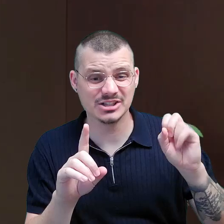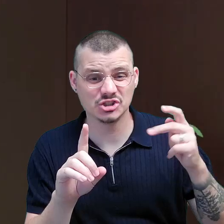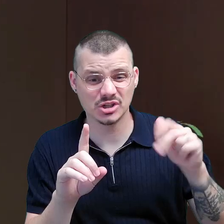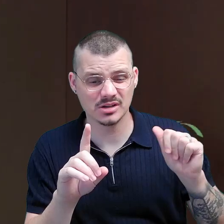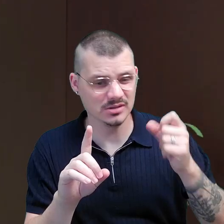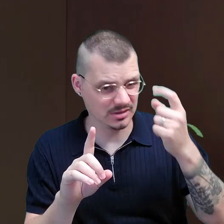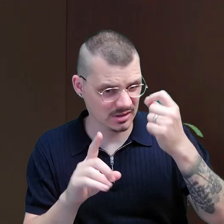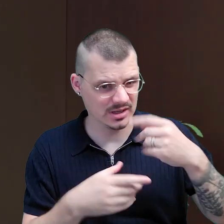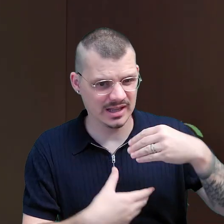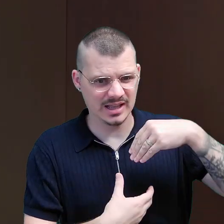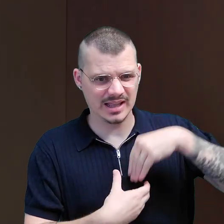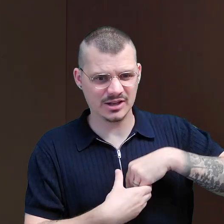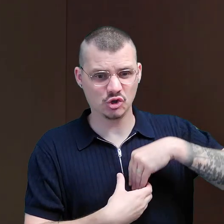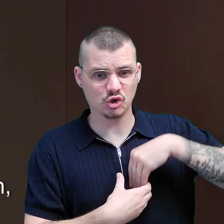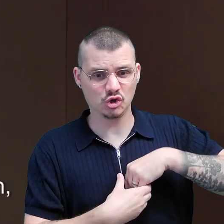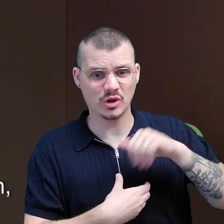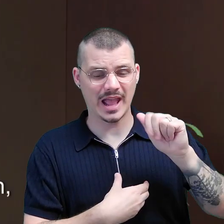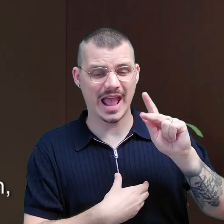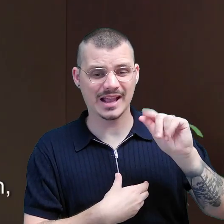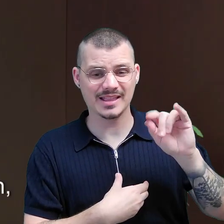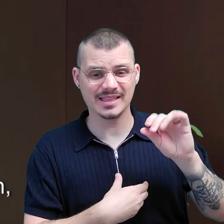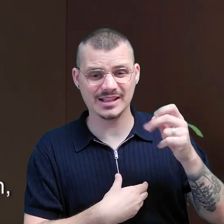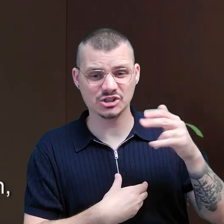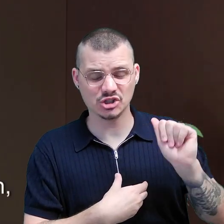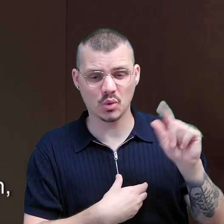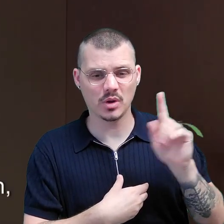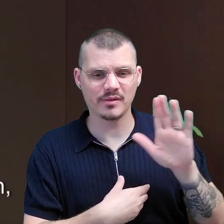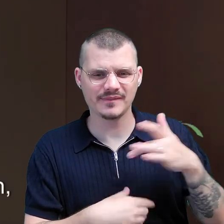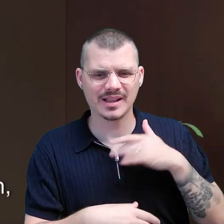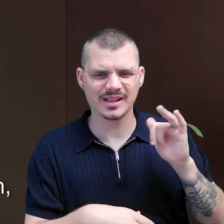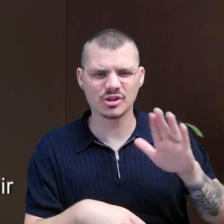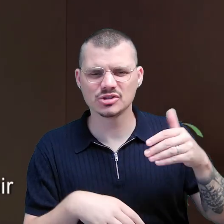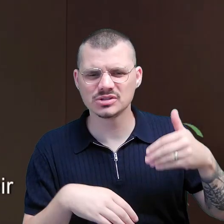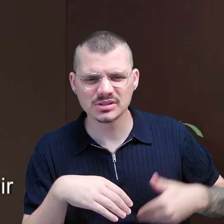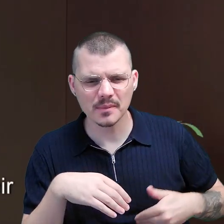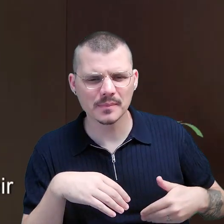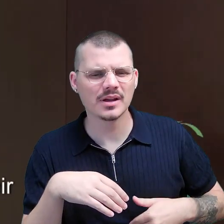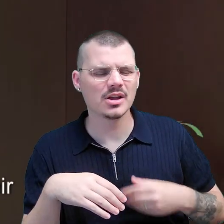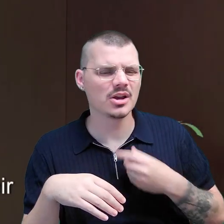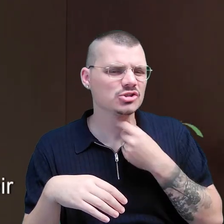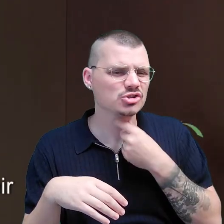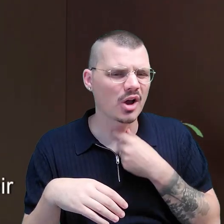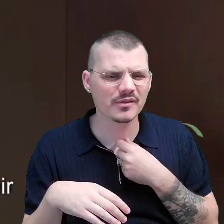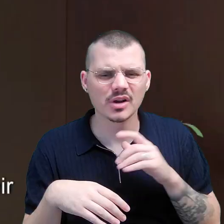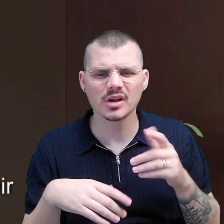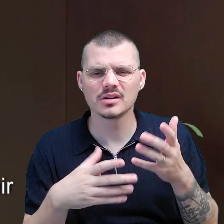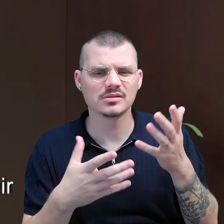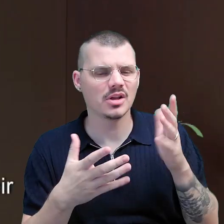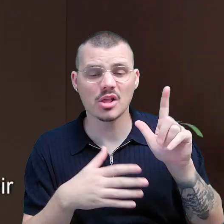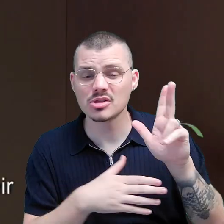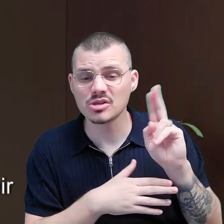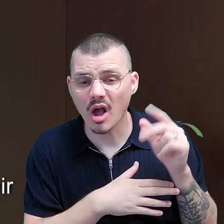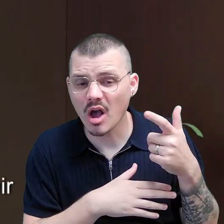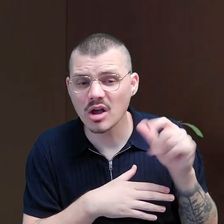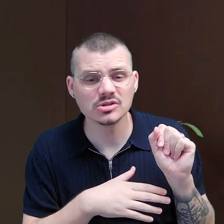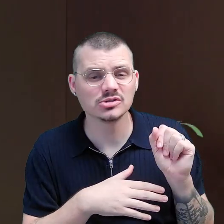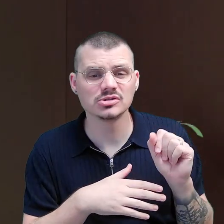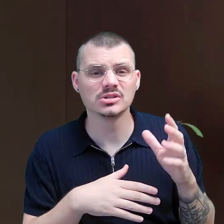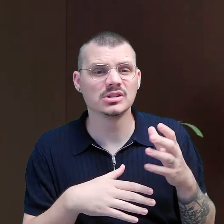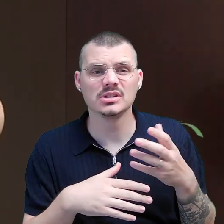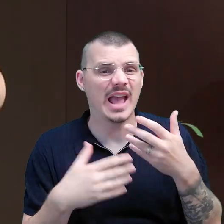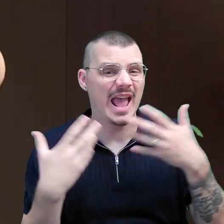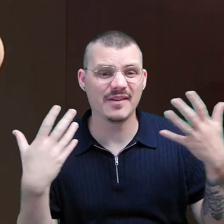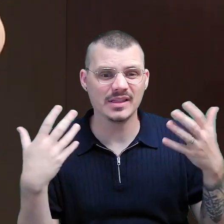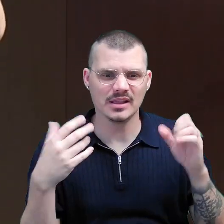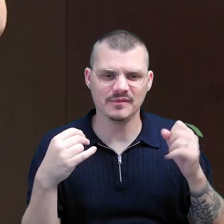internal akathisia, where they feel like their stomach, their esophagus, their lungs, their